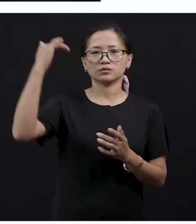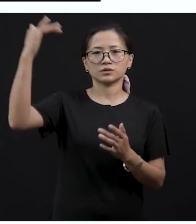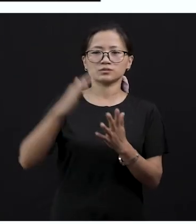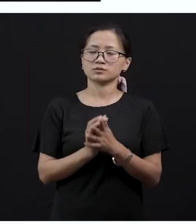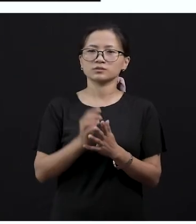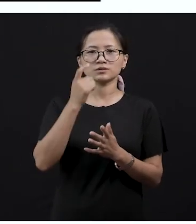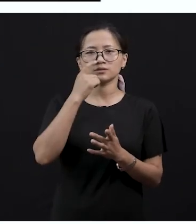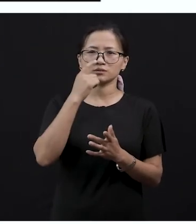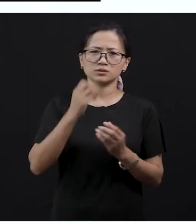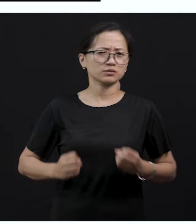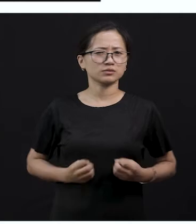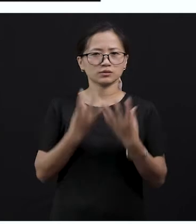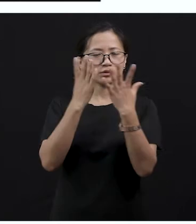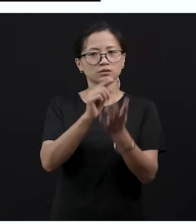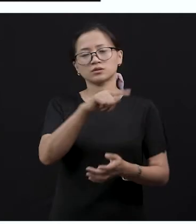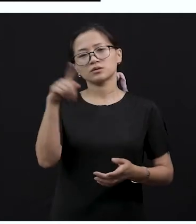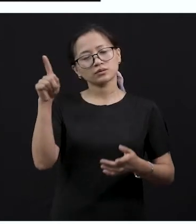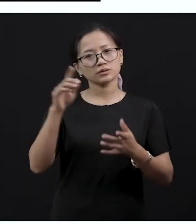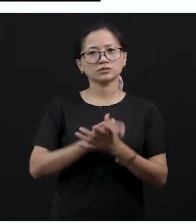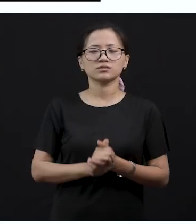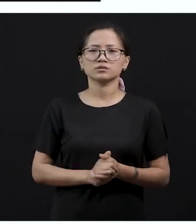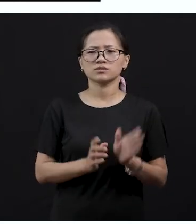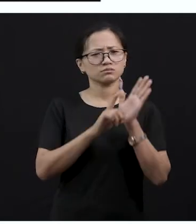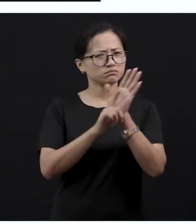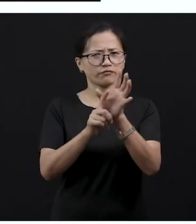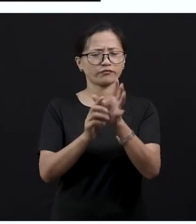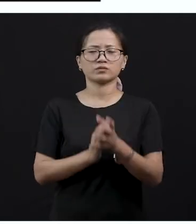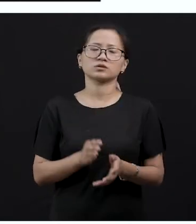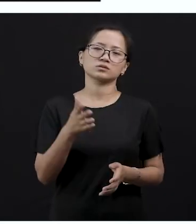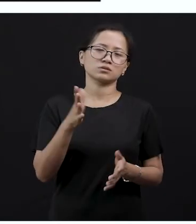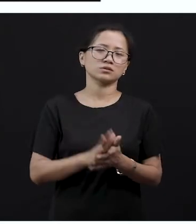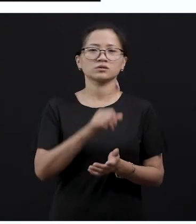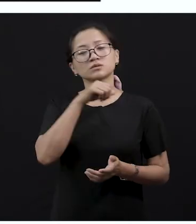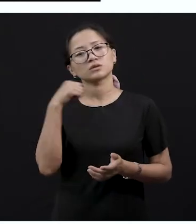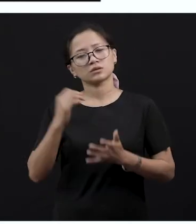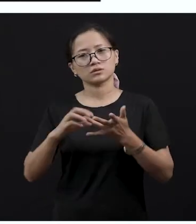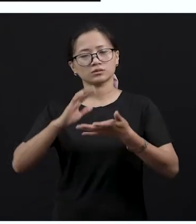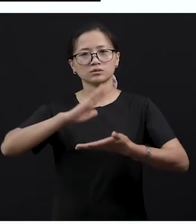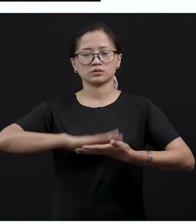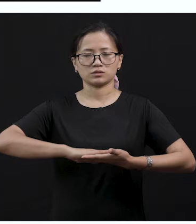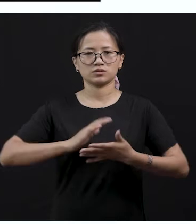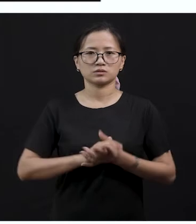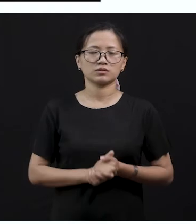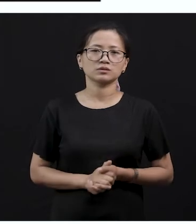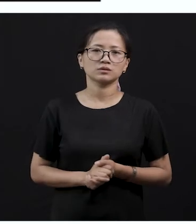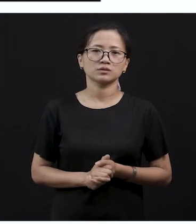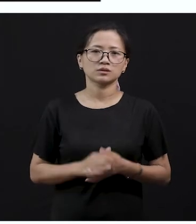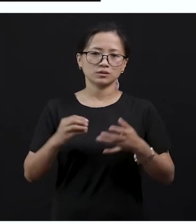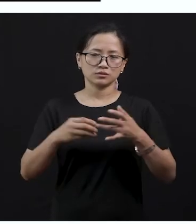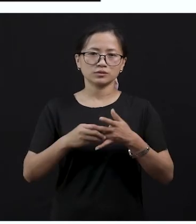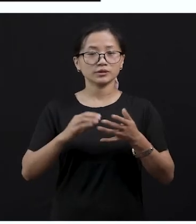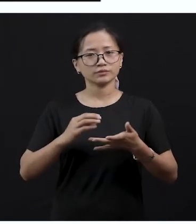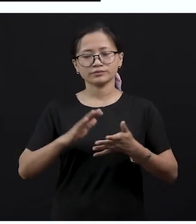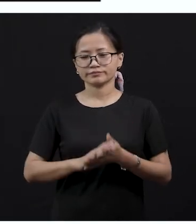rights, and they were not forced to die along with their husband because child marriage